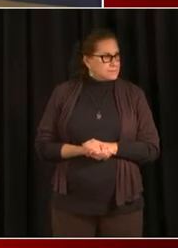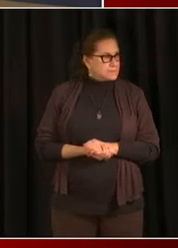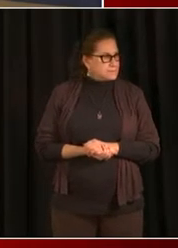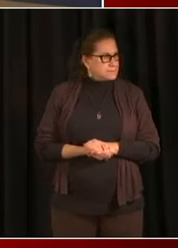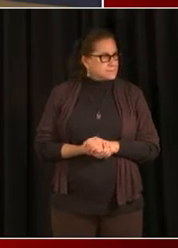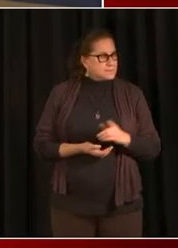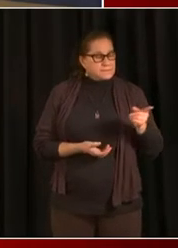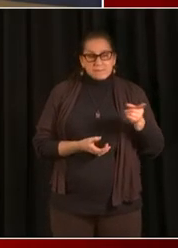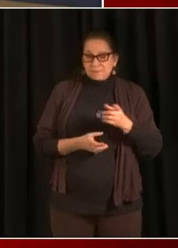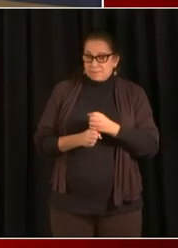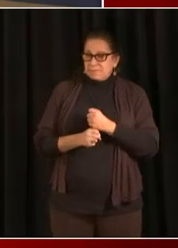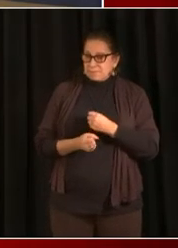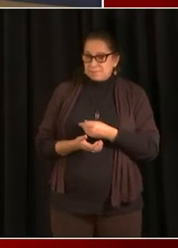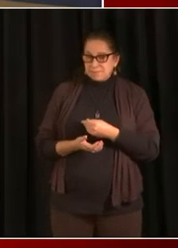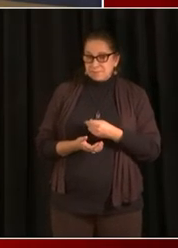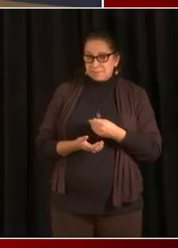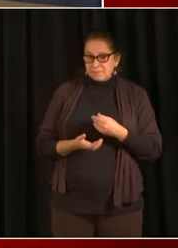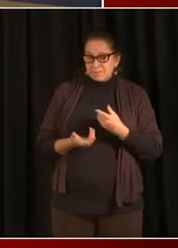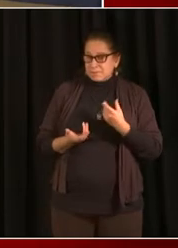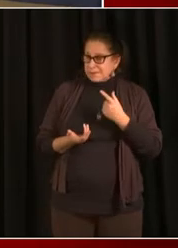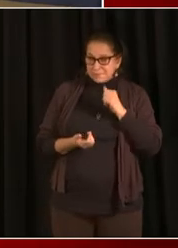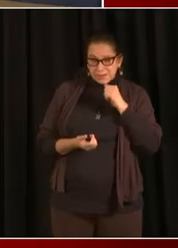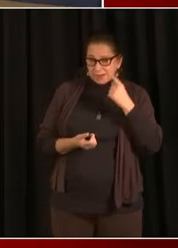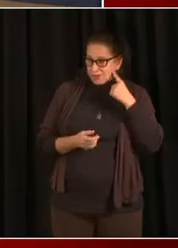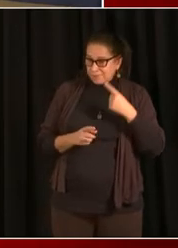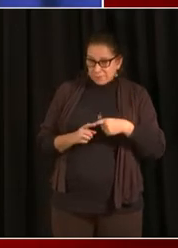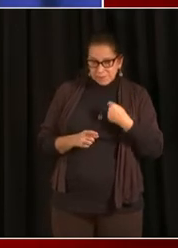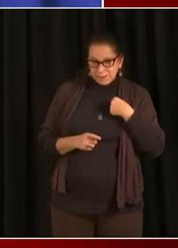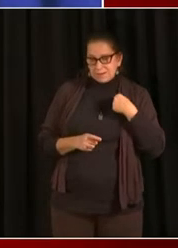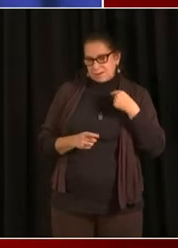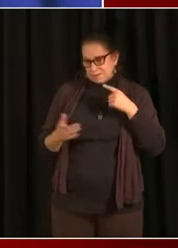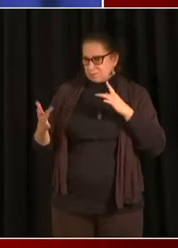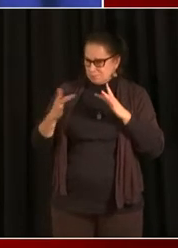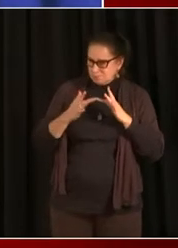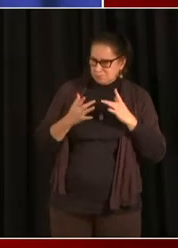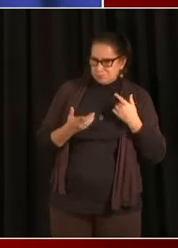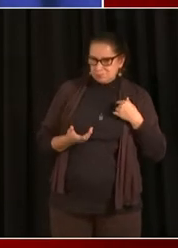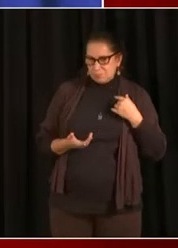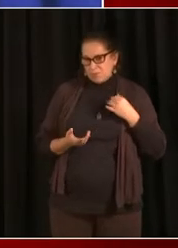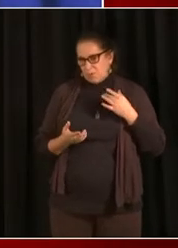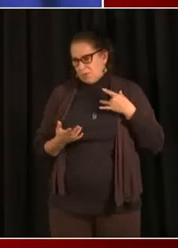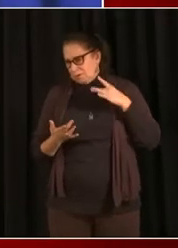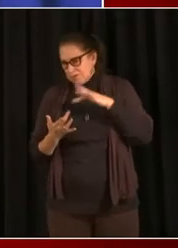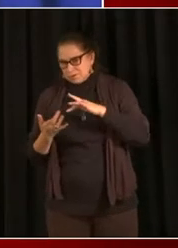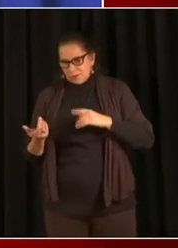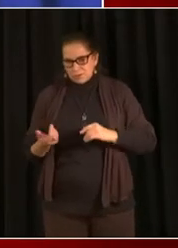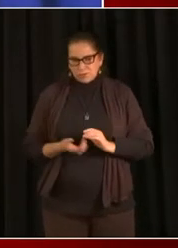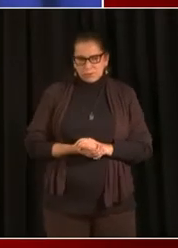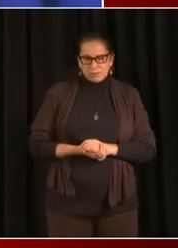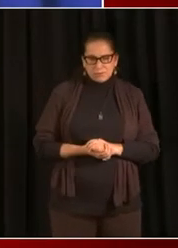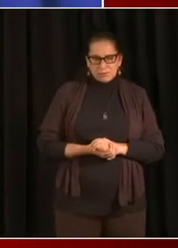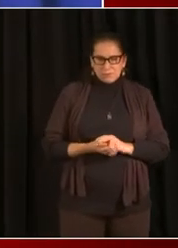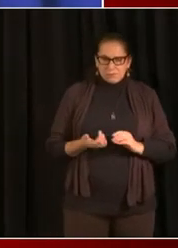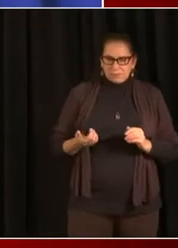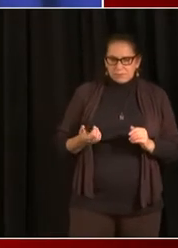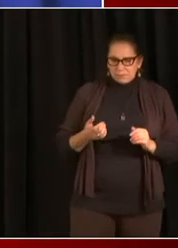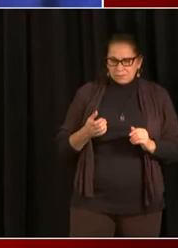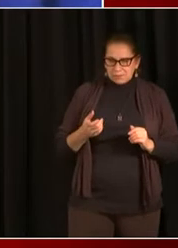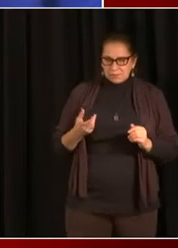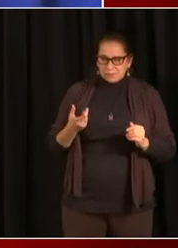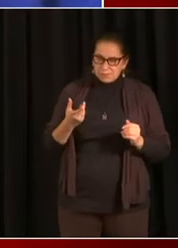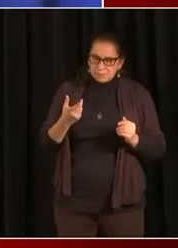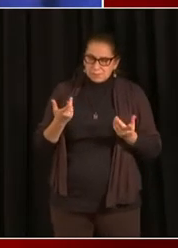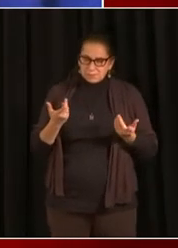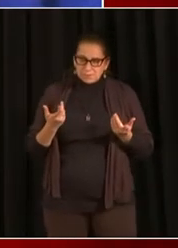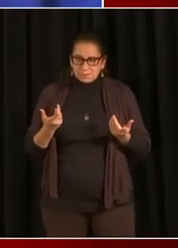people. Yes. And so you went through all that trouble of applying, and I know it's a lot of trouble because there is a lot that we